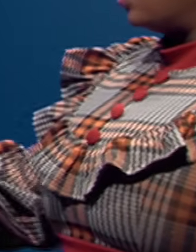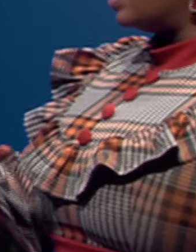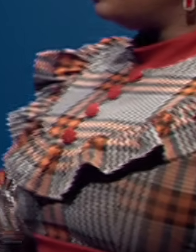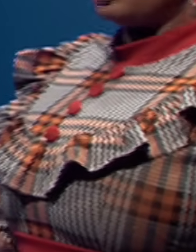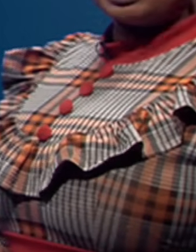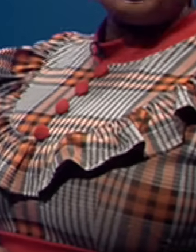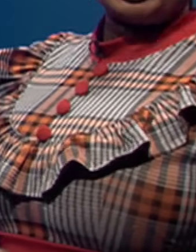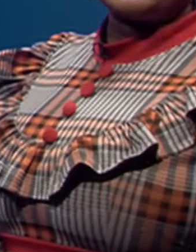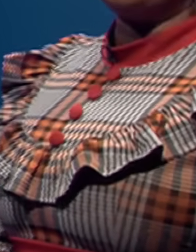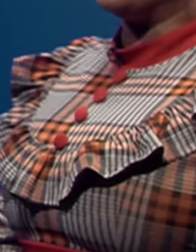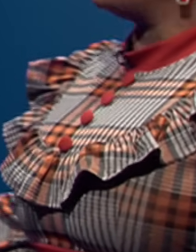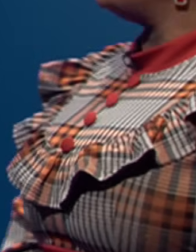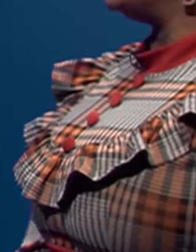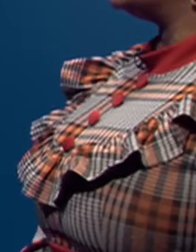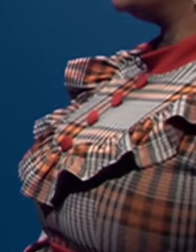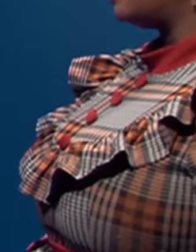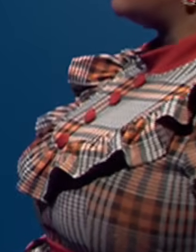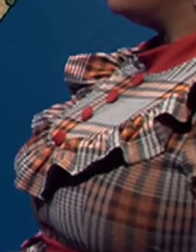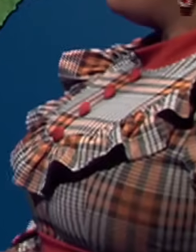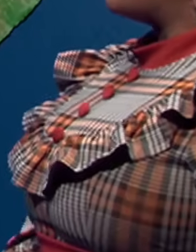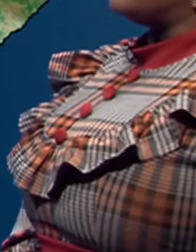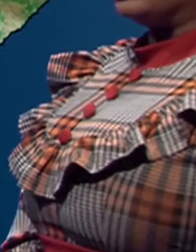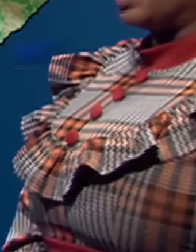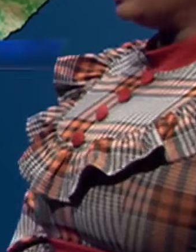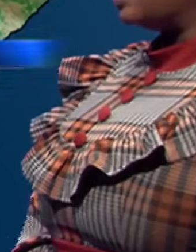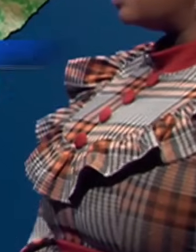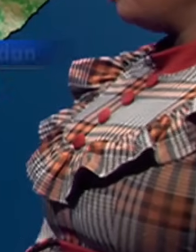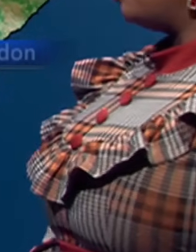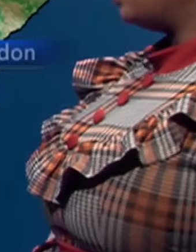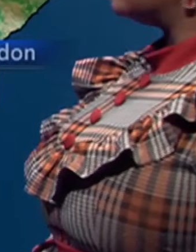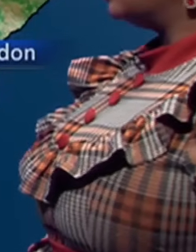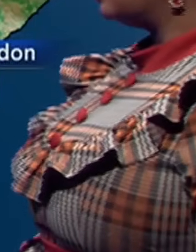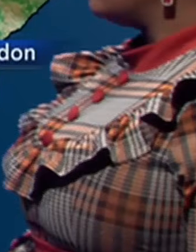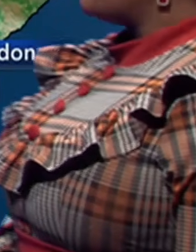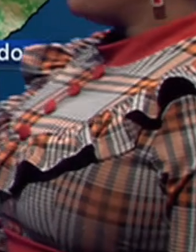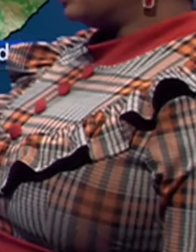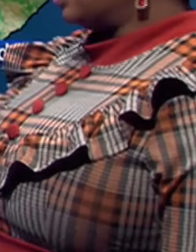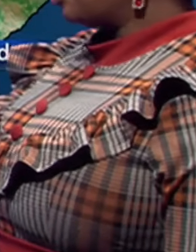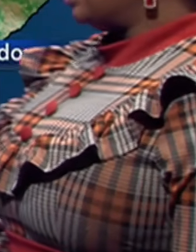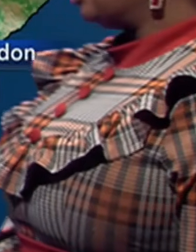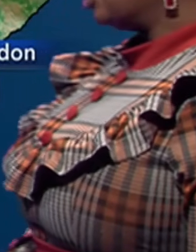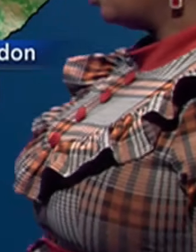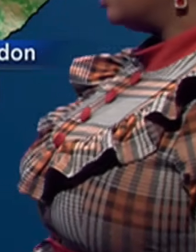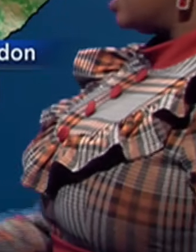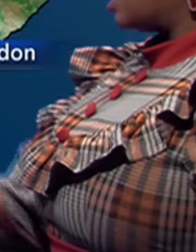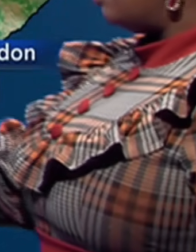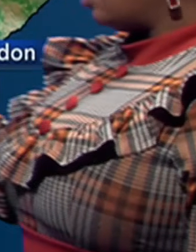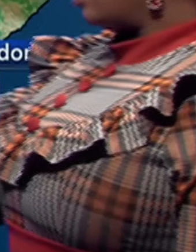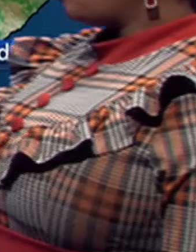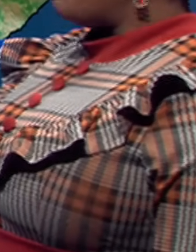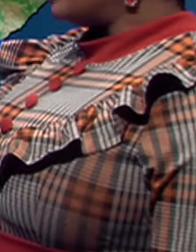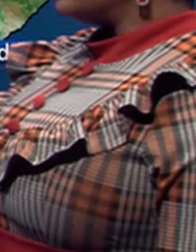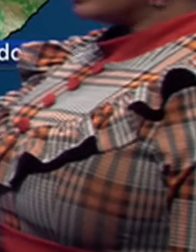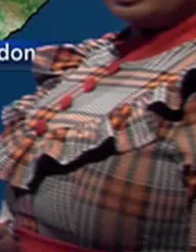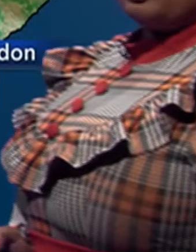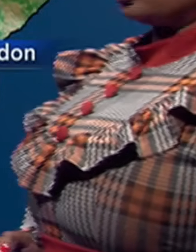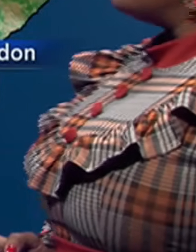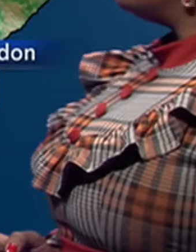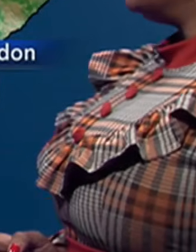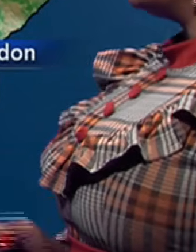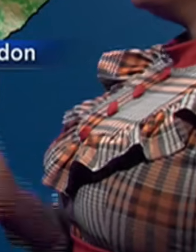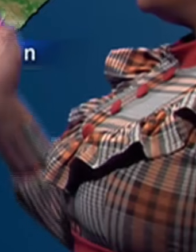lebelela gona le Pietermaritzburg ka tše 29 go provinceng ya Eastern Cape go la go sasa go pula tšela re boletšeng ka tšona ge re lebelela gona Komane ka